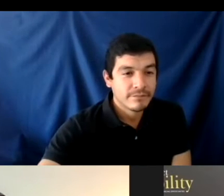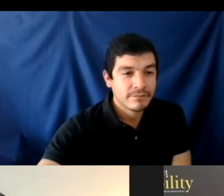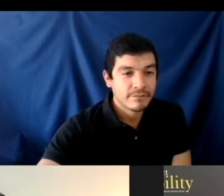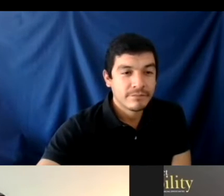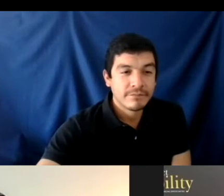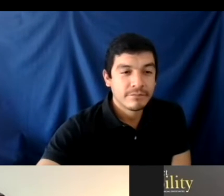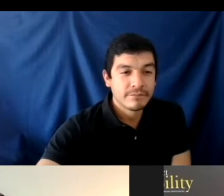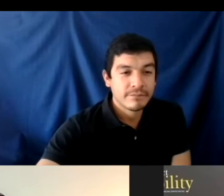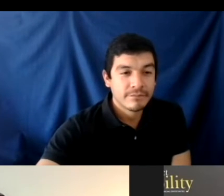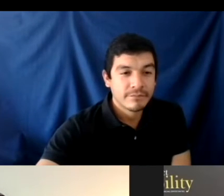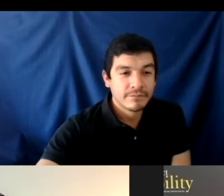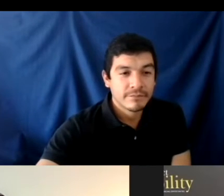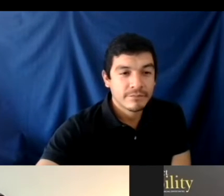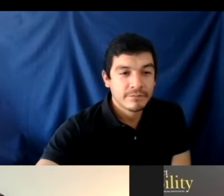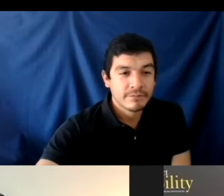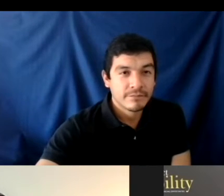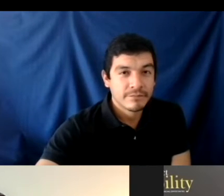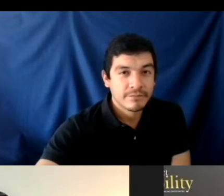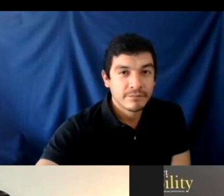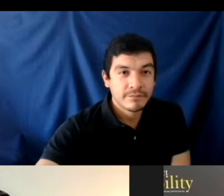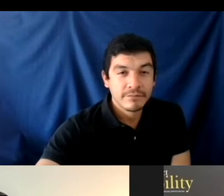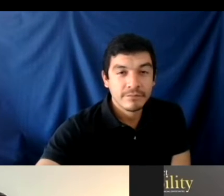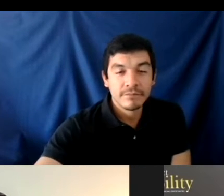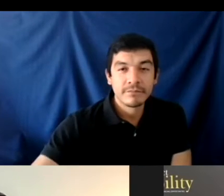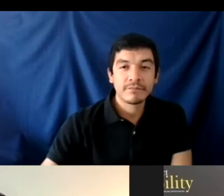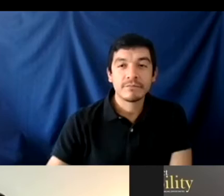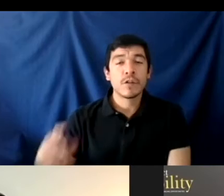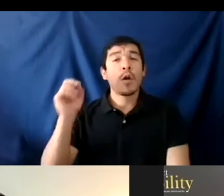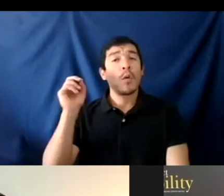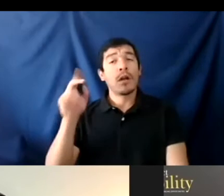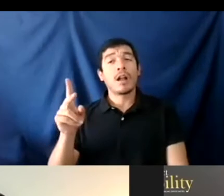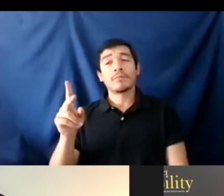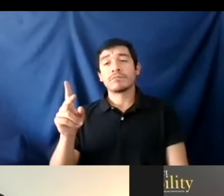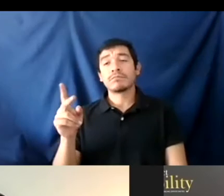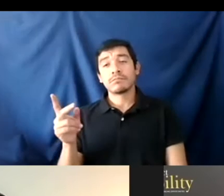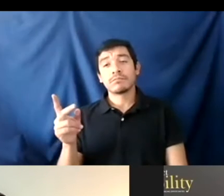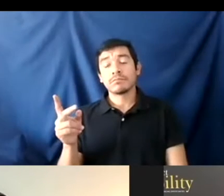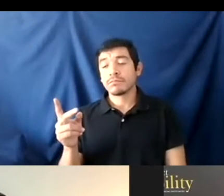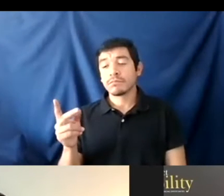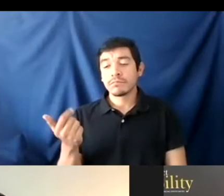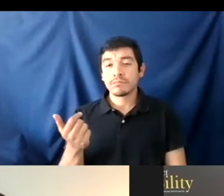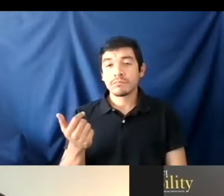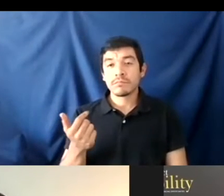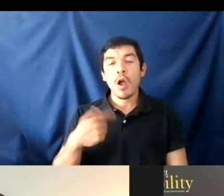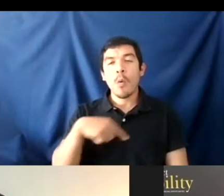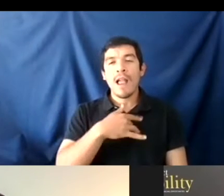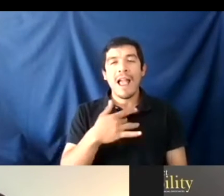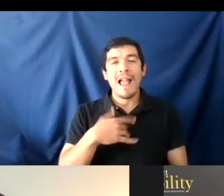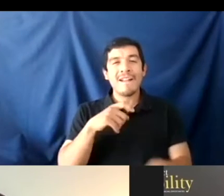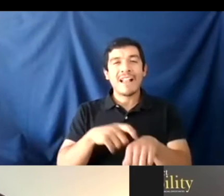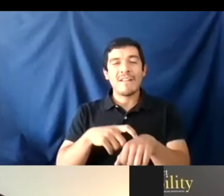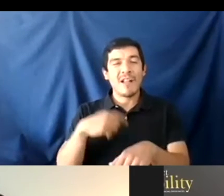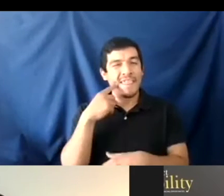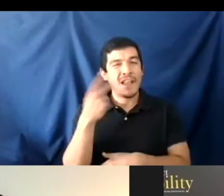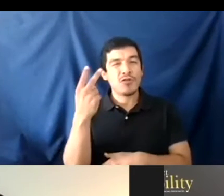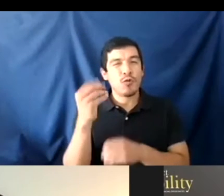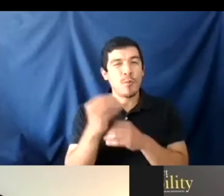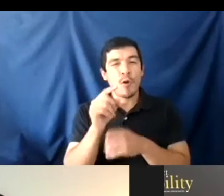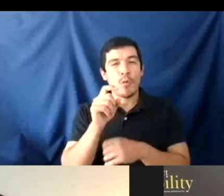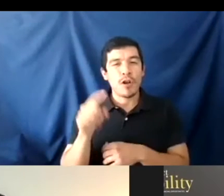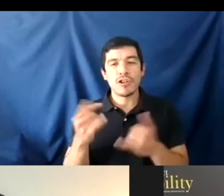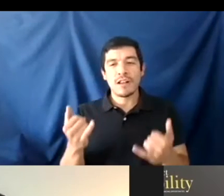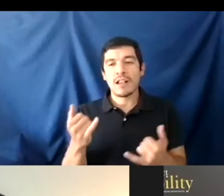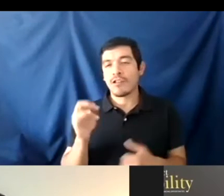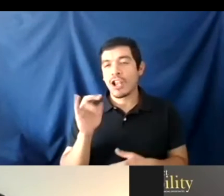Okay. We have time for like, I think 2 more questions probably.